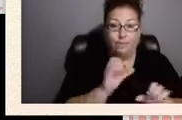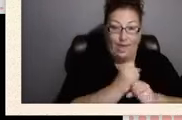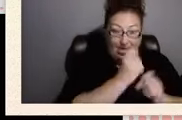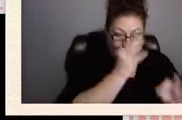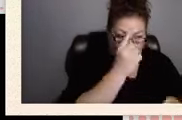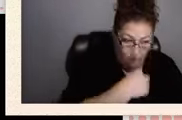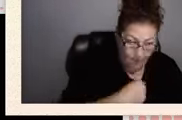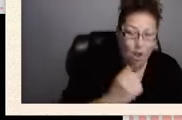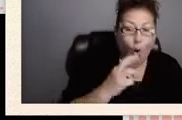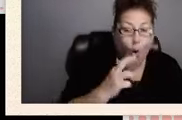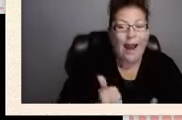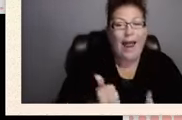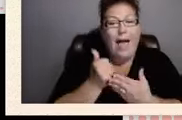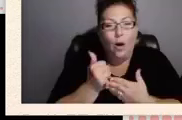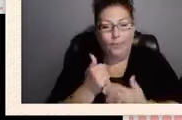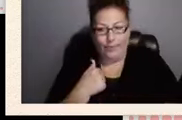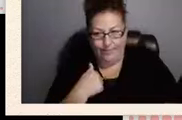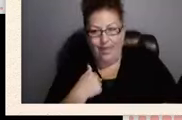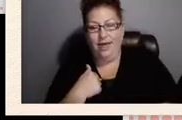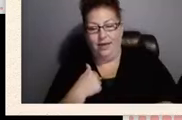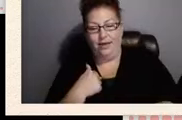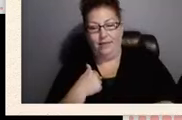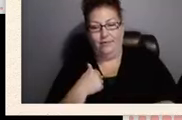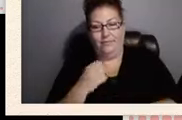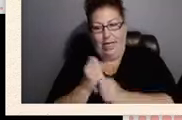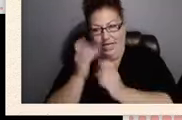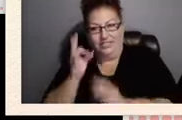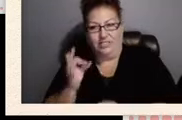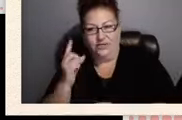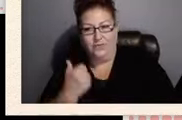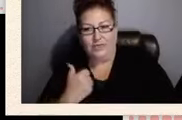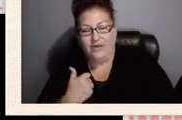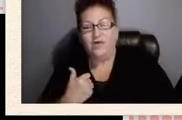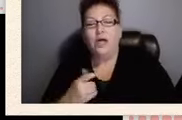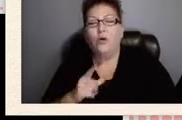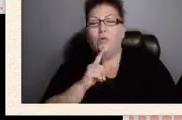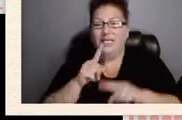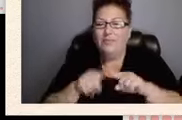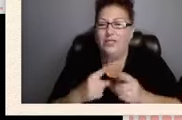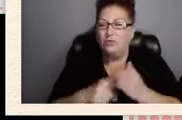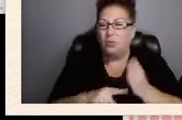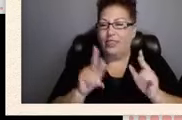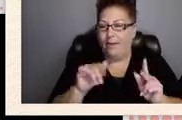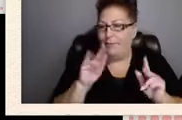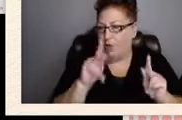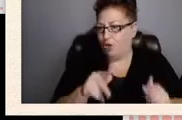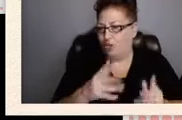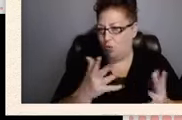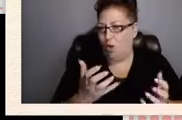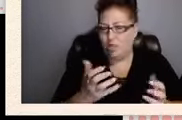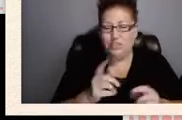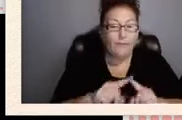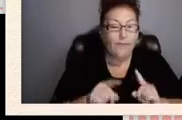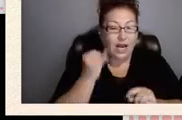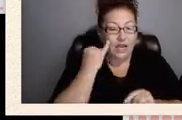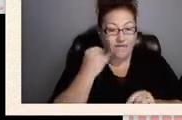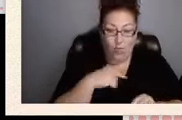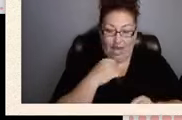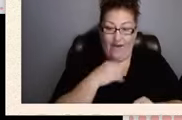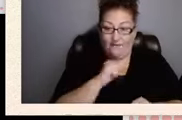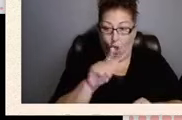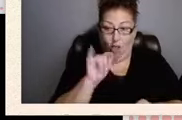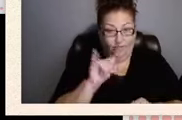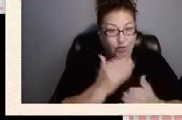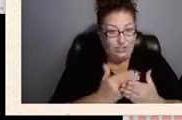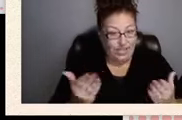me act on my own behalf. It will depend on what the person wants. But basically, if we have all of these things,